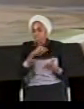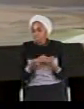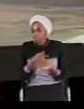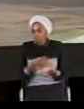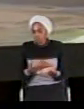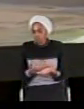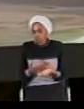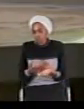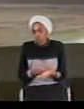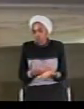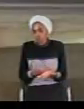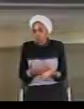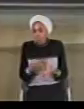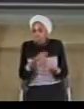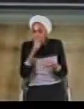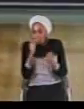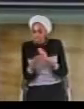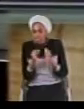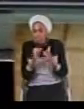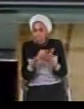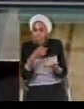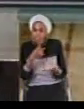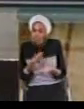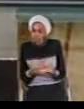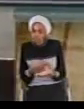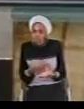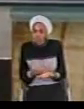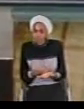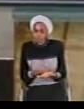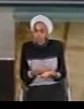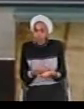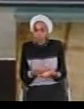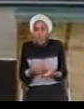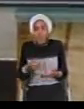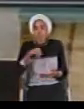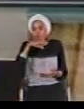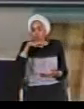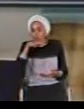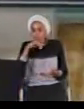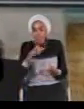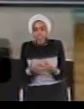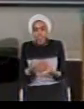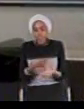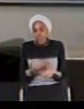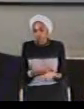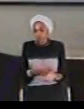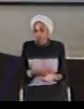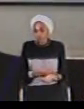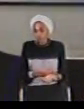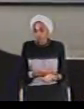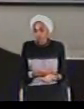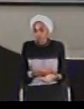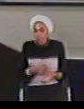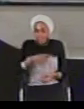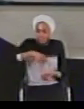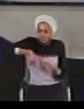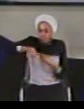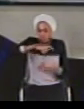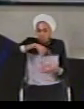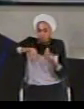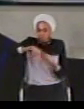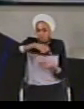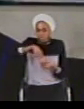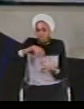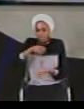gospel, modify that gospel, corrupt that gospel, turn